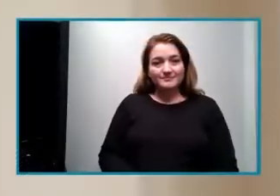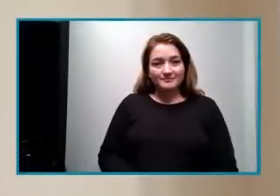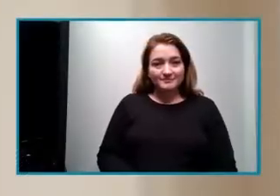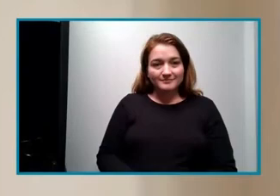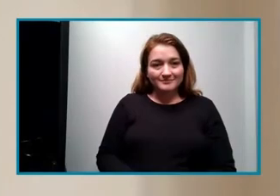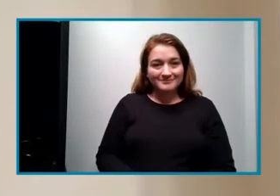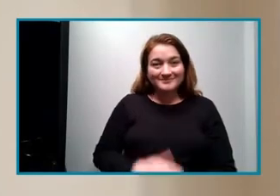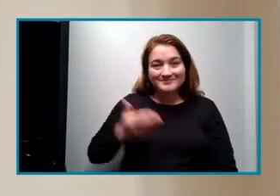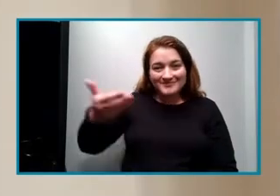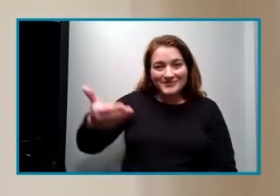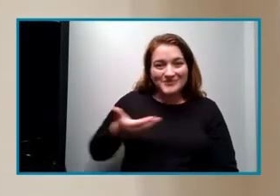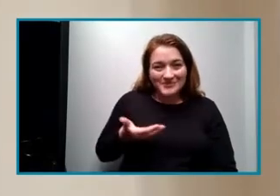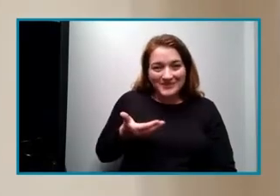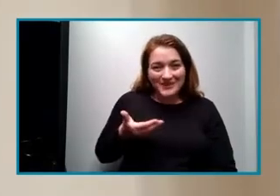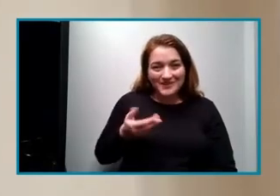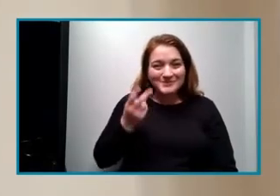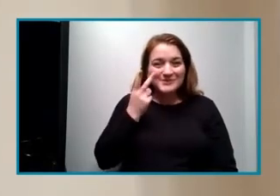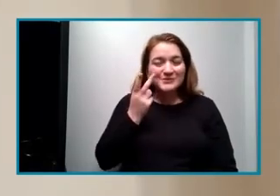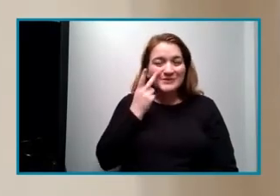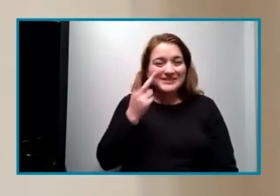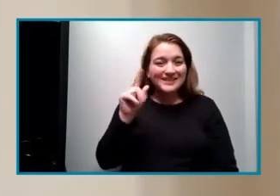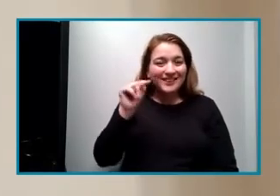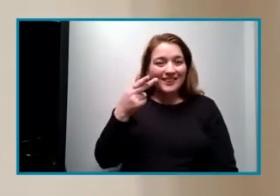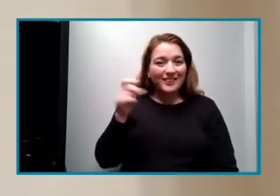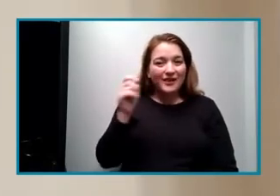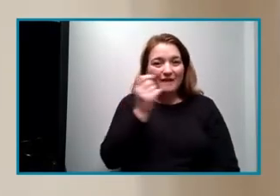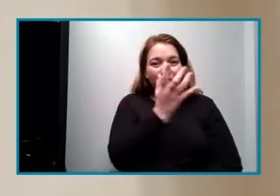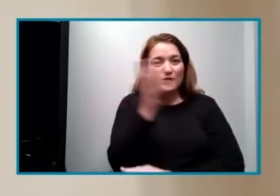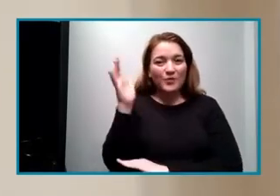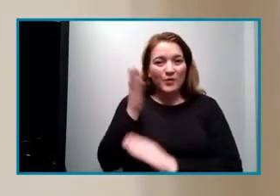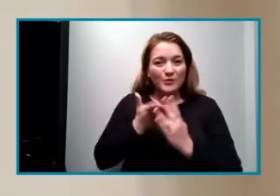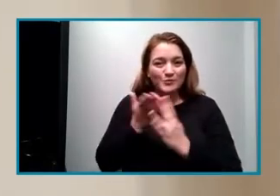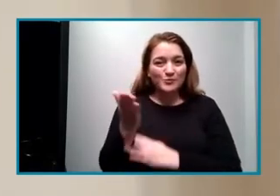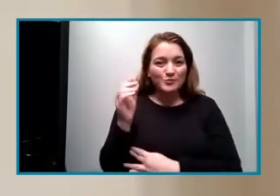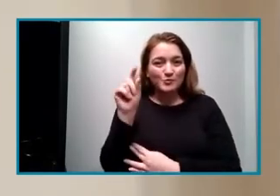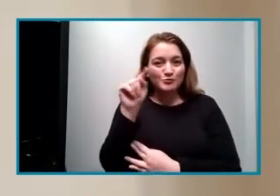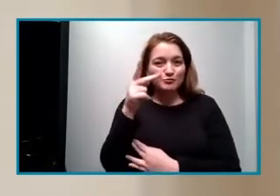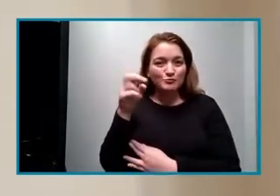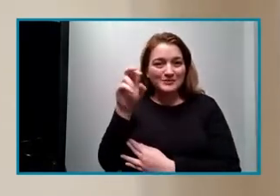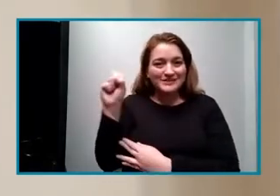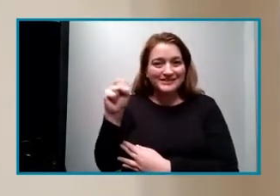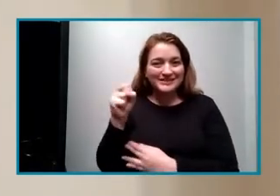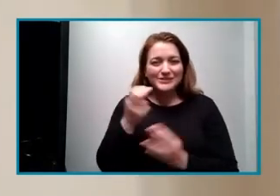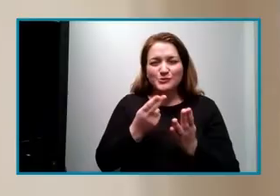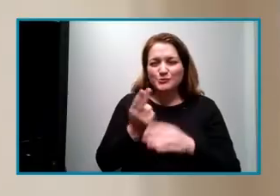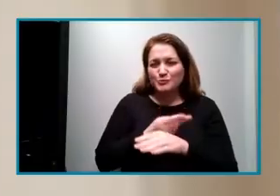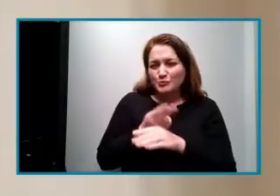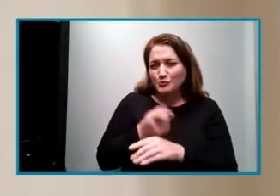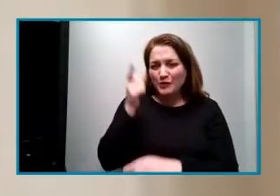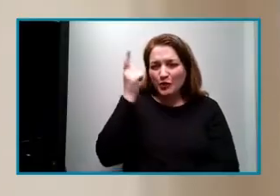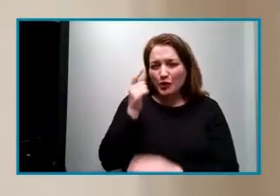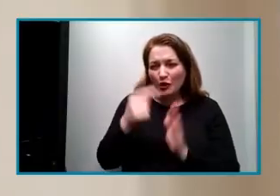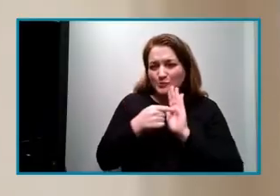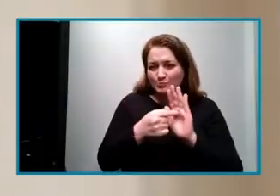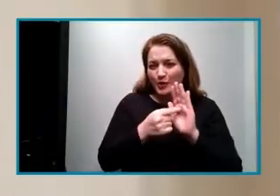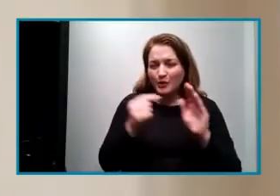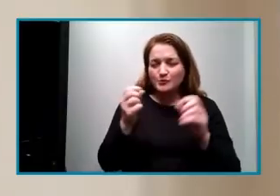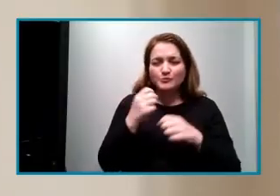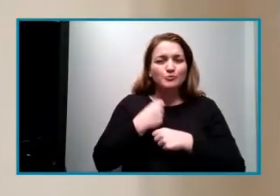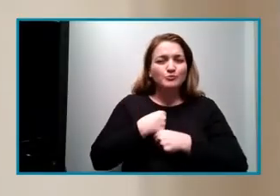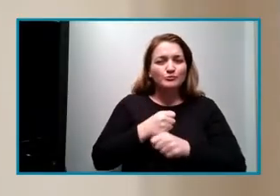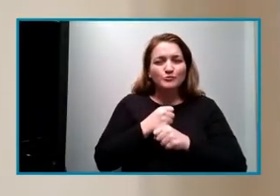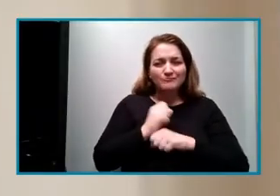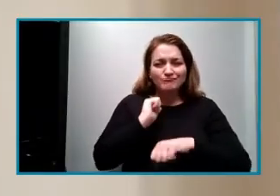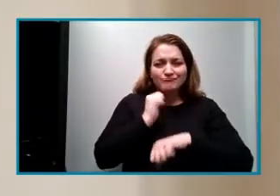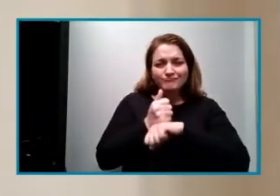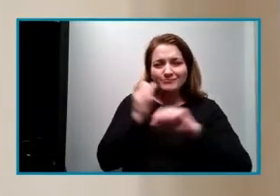Welcome to Seeing the Forest for the Trees, using a logic model to create clarity. Good afternoon. My name is Hannah Jacobson Blumenfeld,